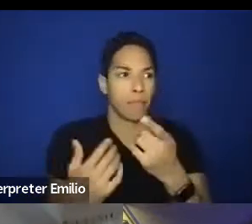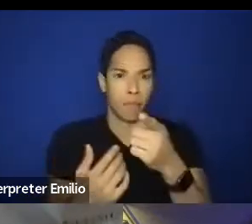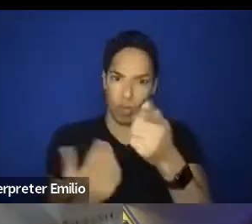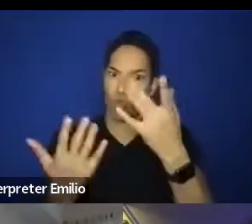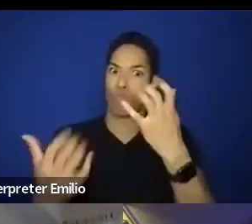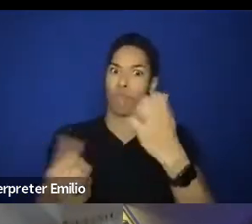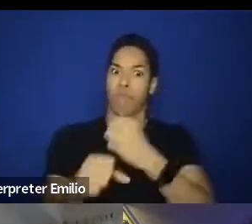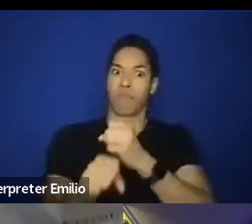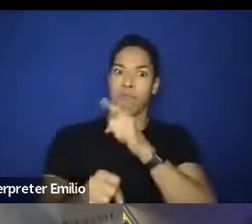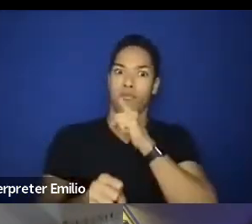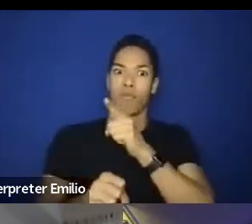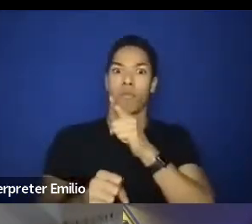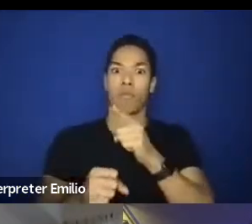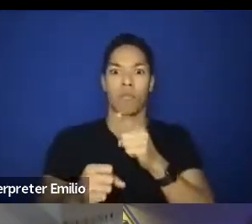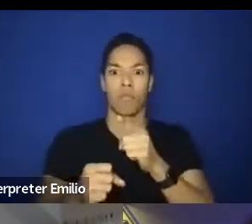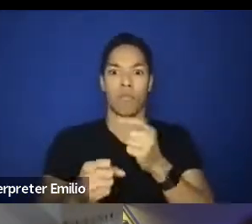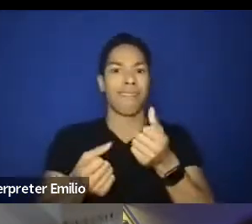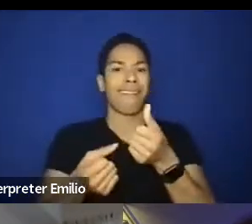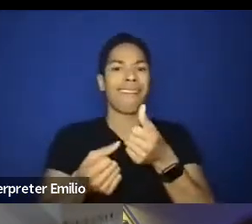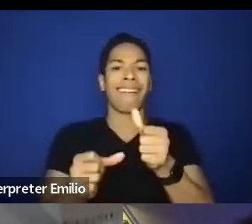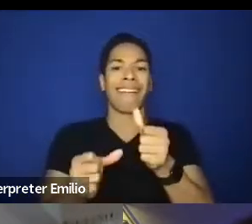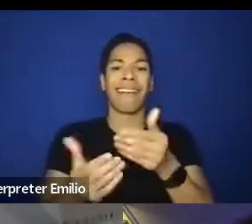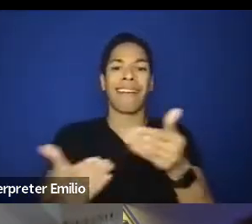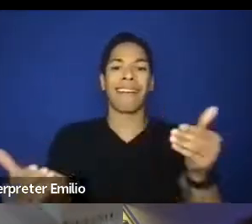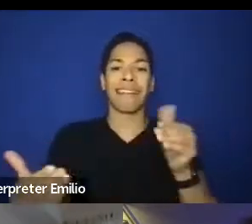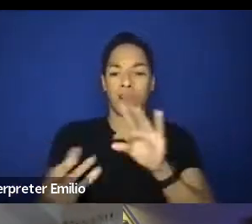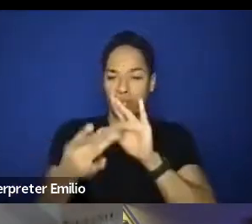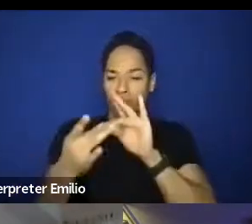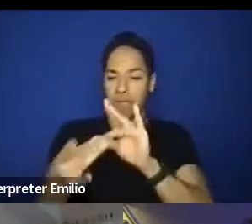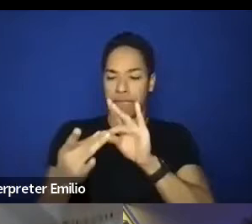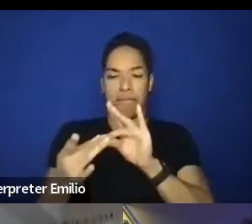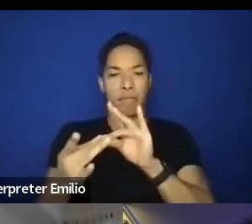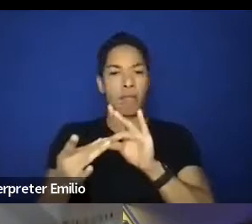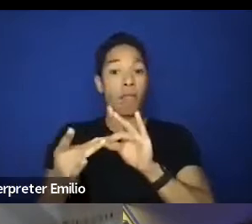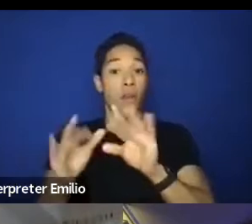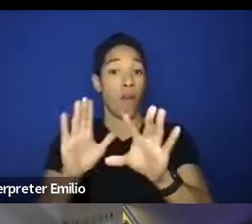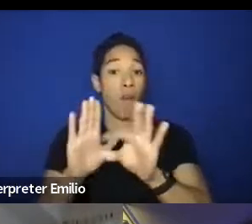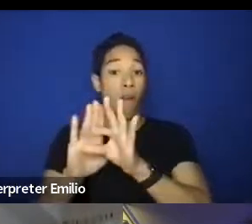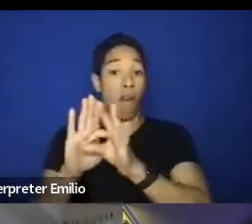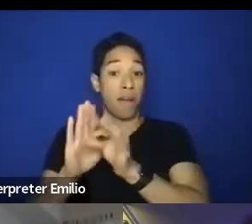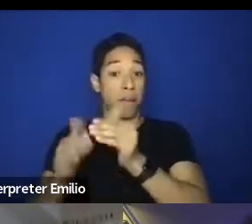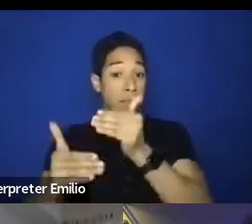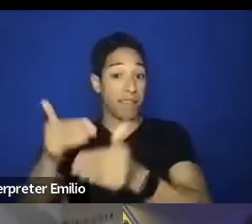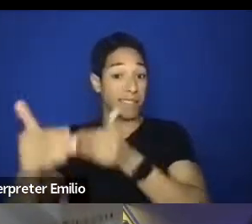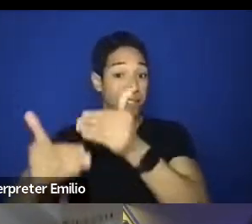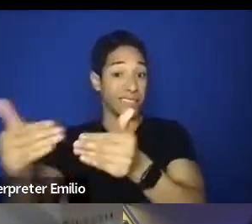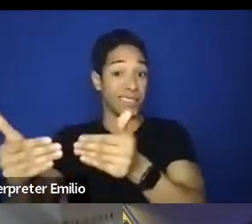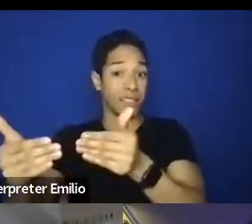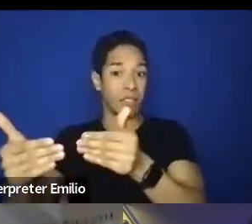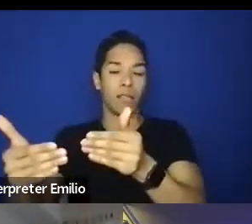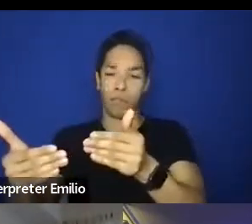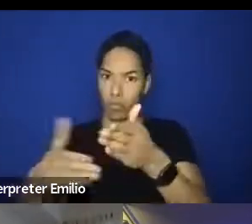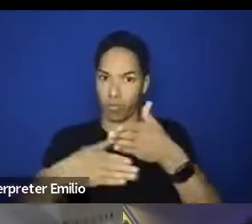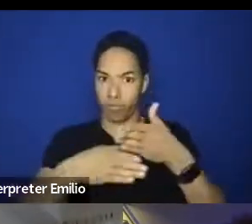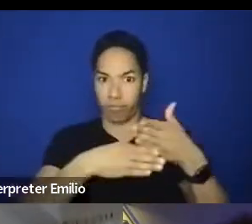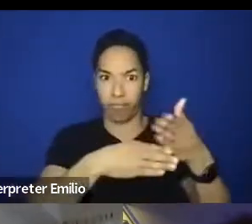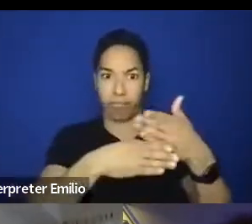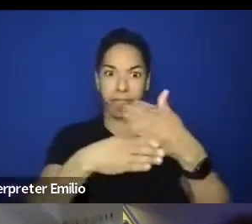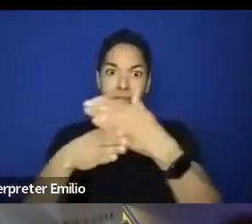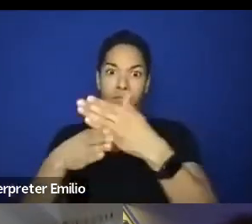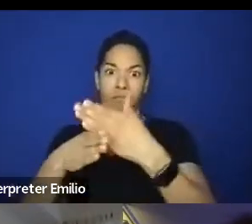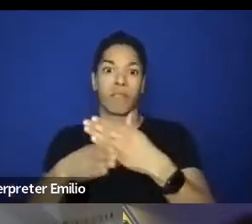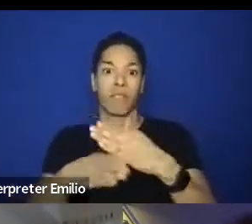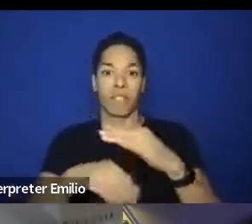that everything that pertains to the audition process, you can share virtually